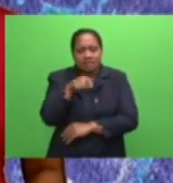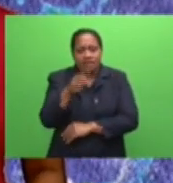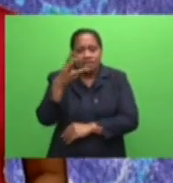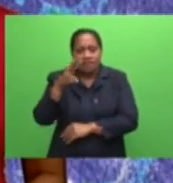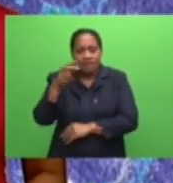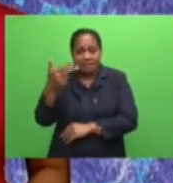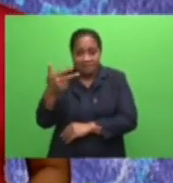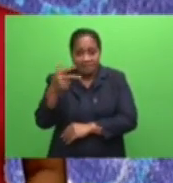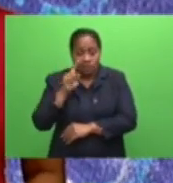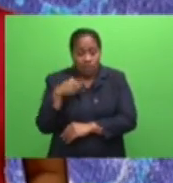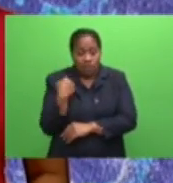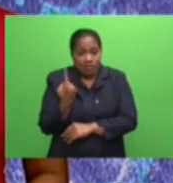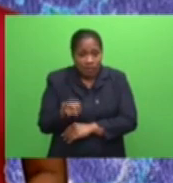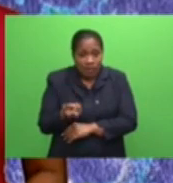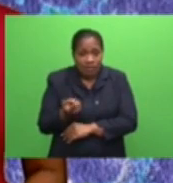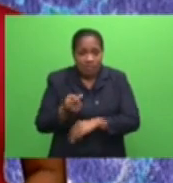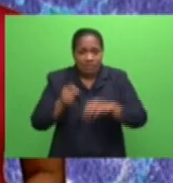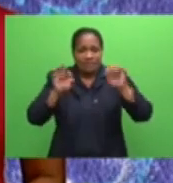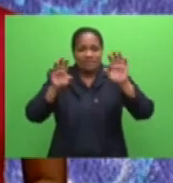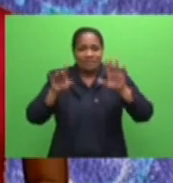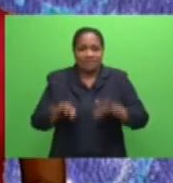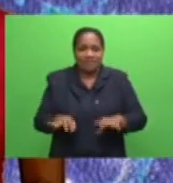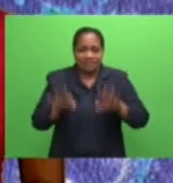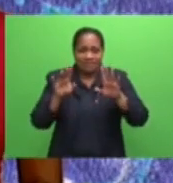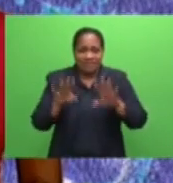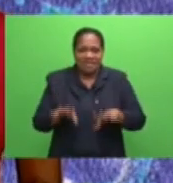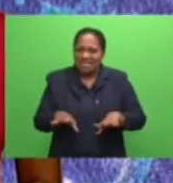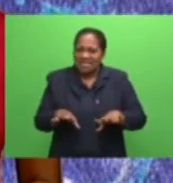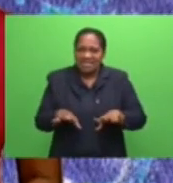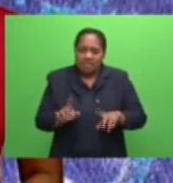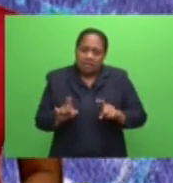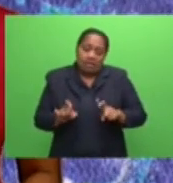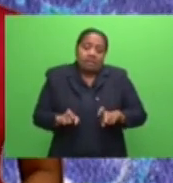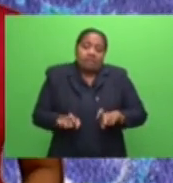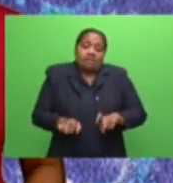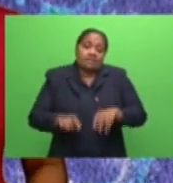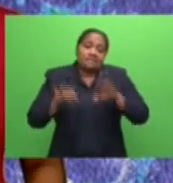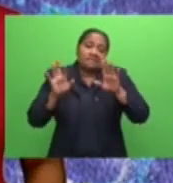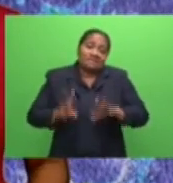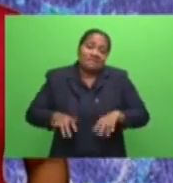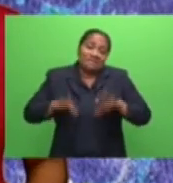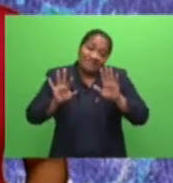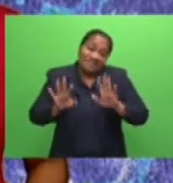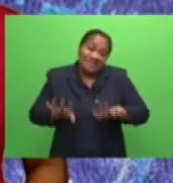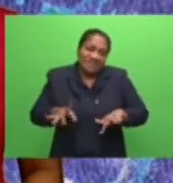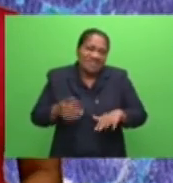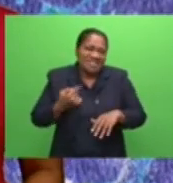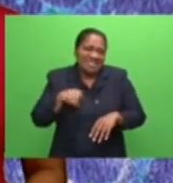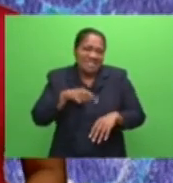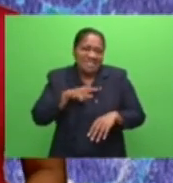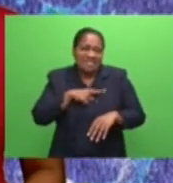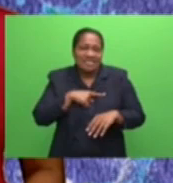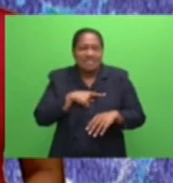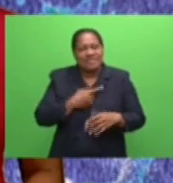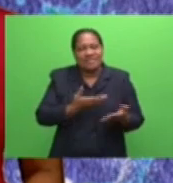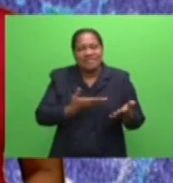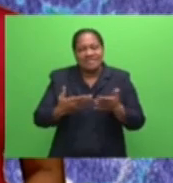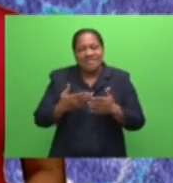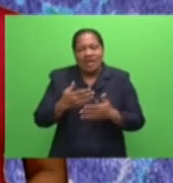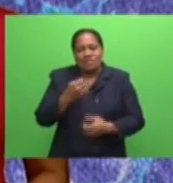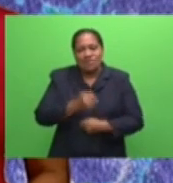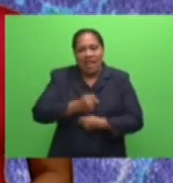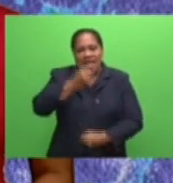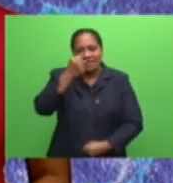For tomorrow, this rain is not going anywhere soon, so we'll have to befriend our umbrellas for some